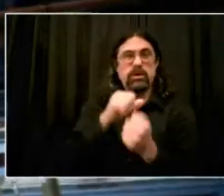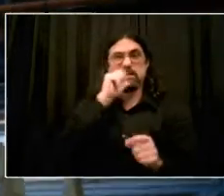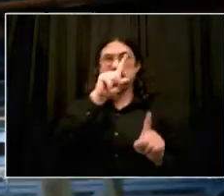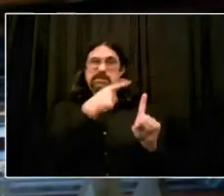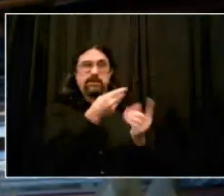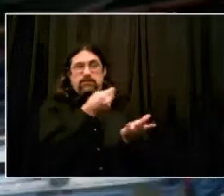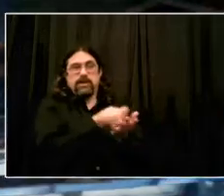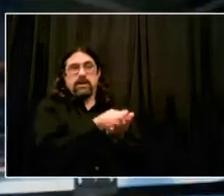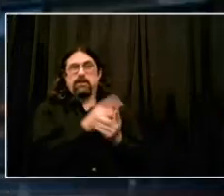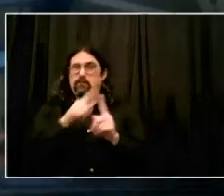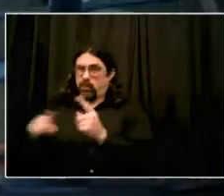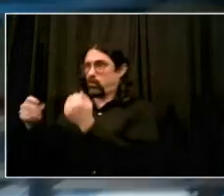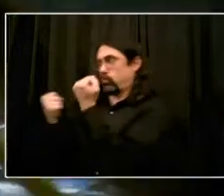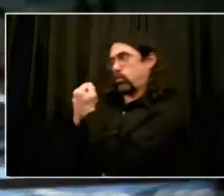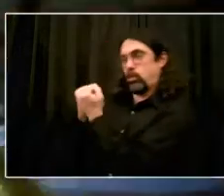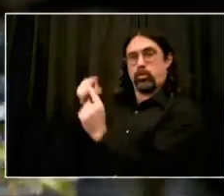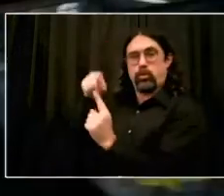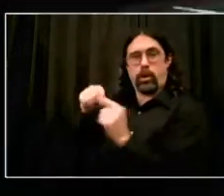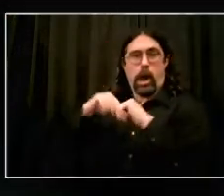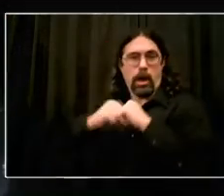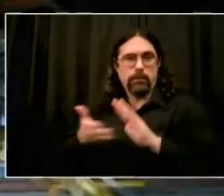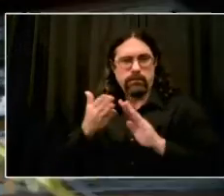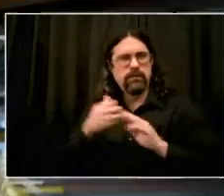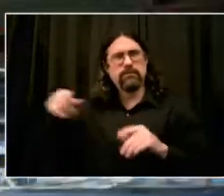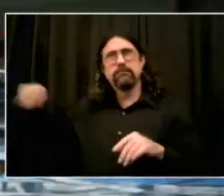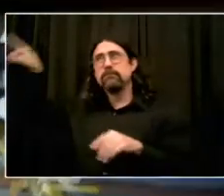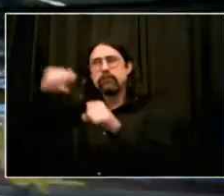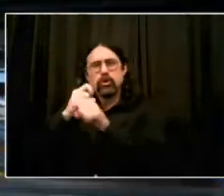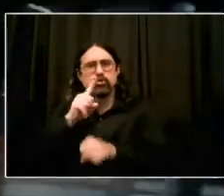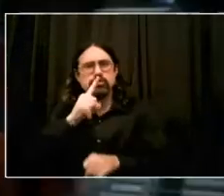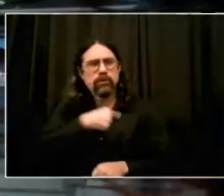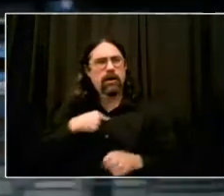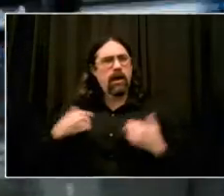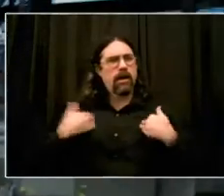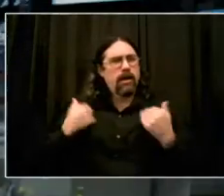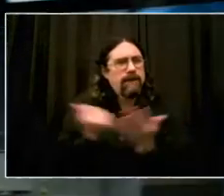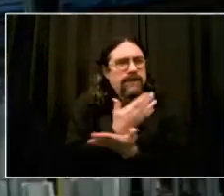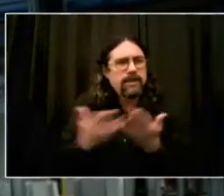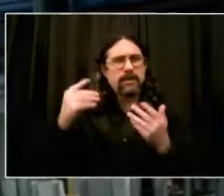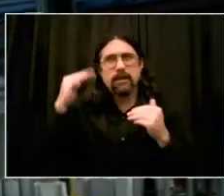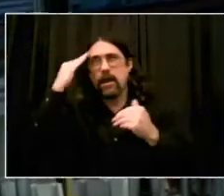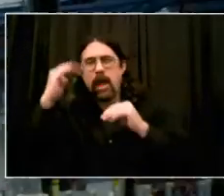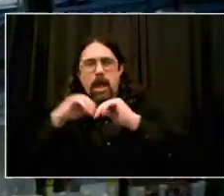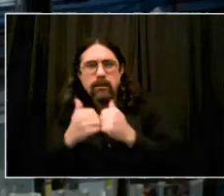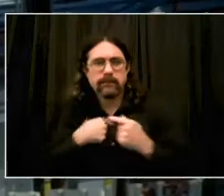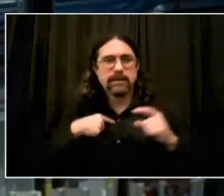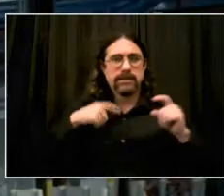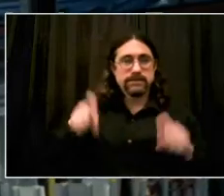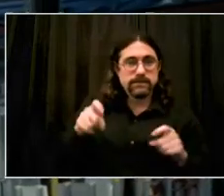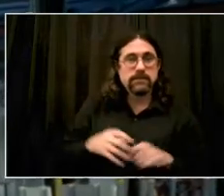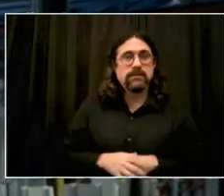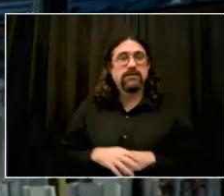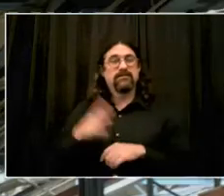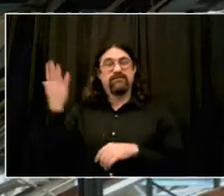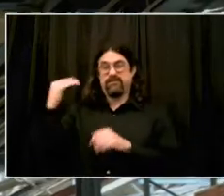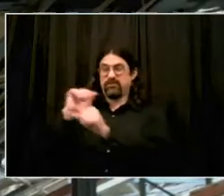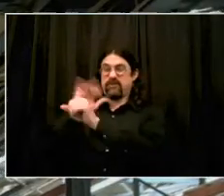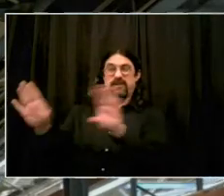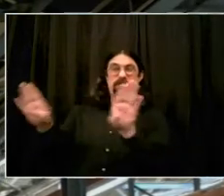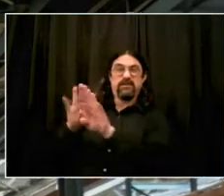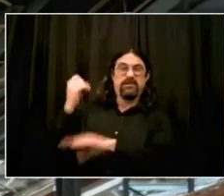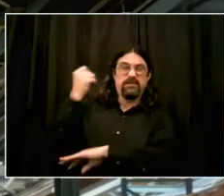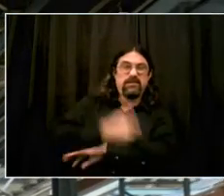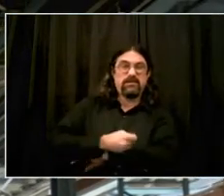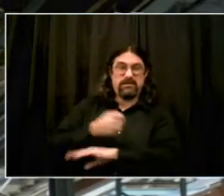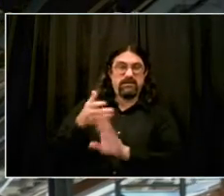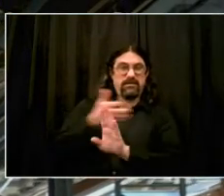the capital side of it, but making sure that we have all the resources we need. Before we had it shut down through this COVID situation, it was very